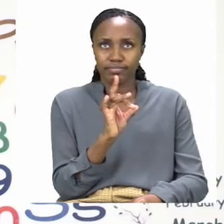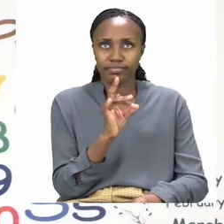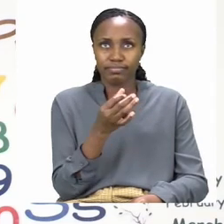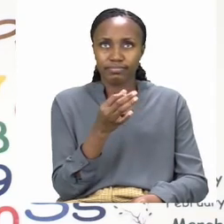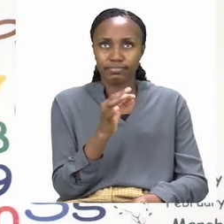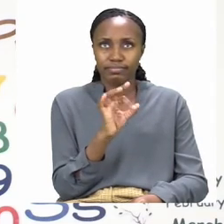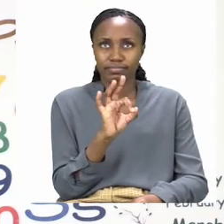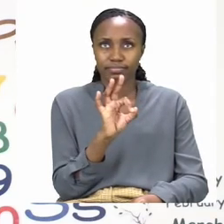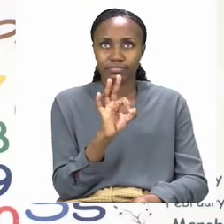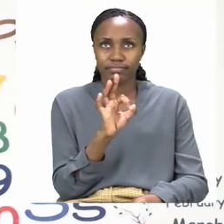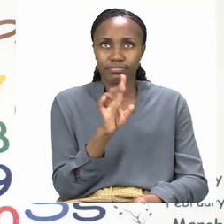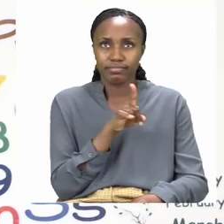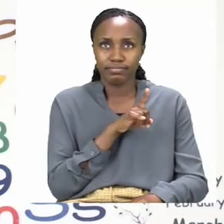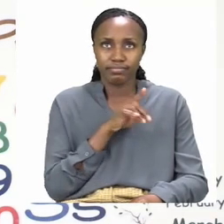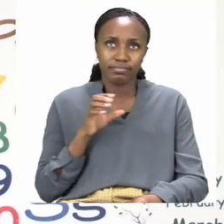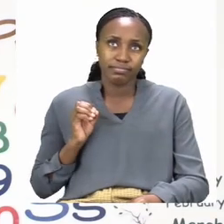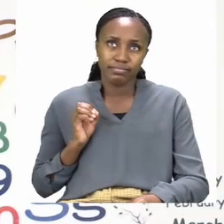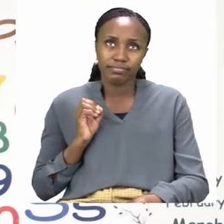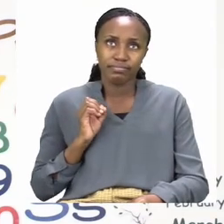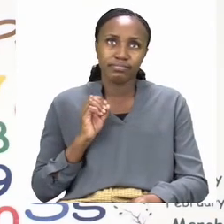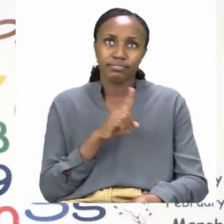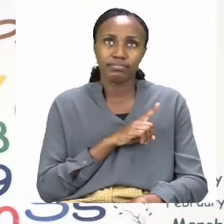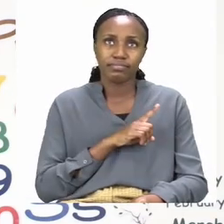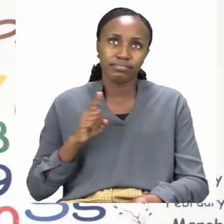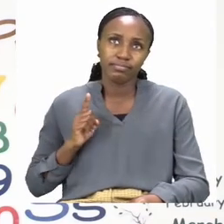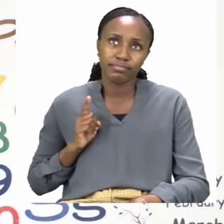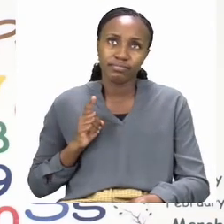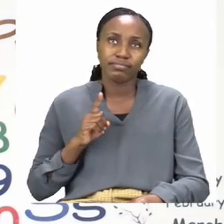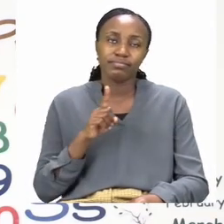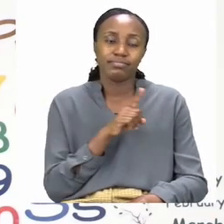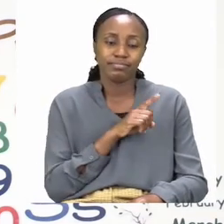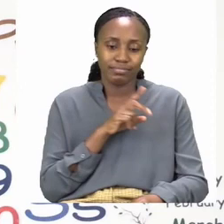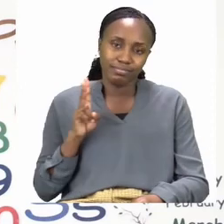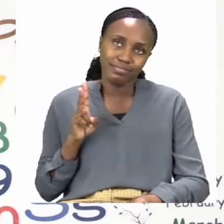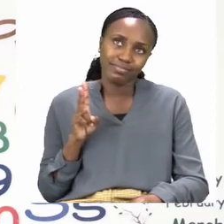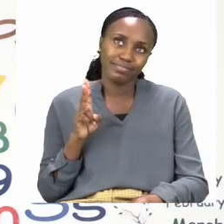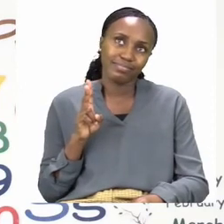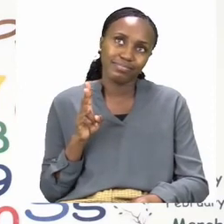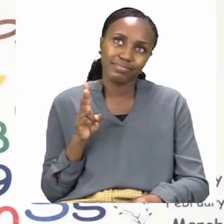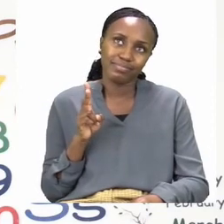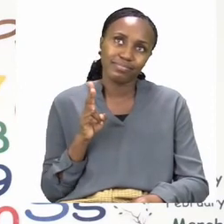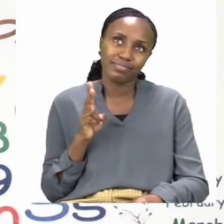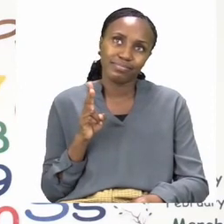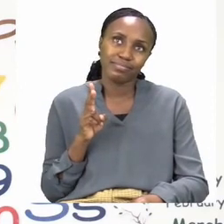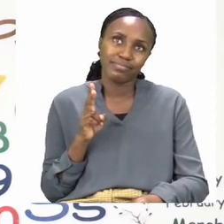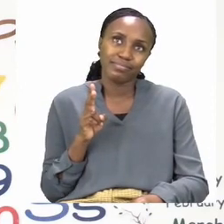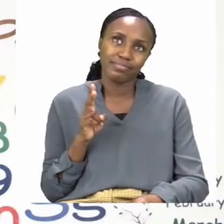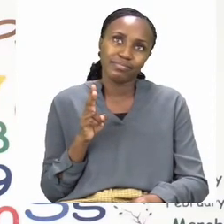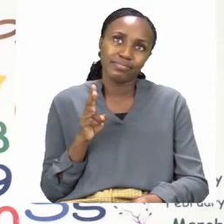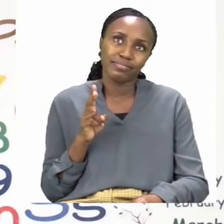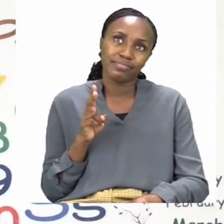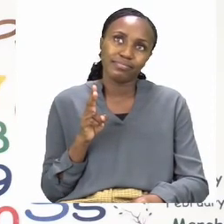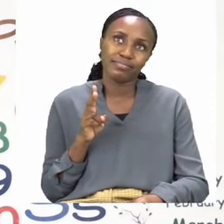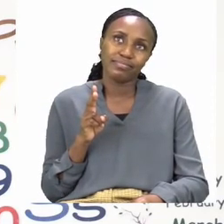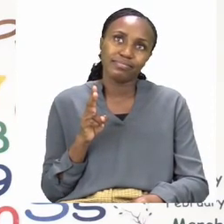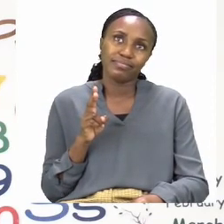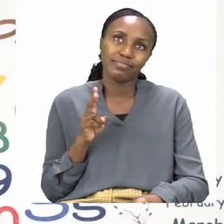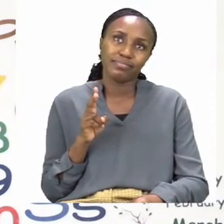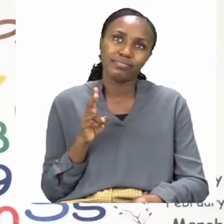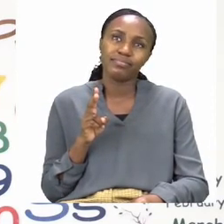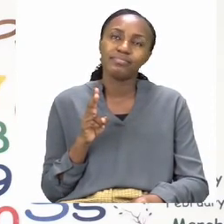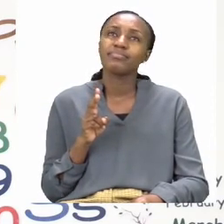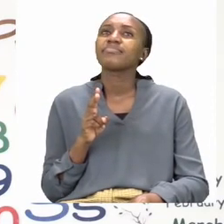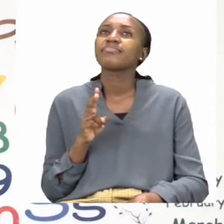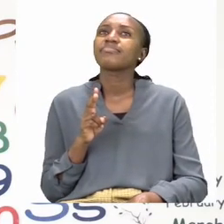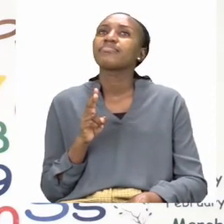8, 9, 10, 11, 12. There we go. Now how many